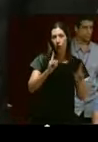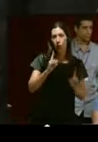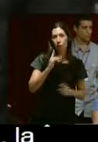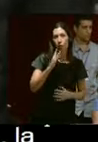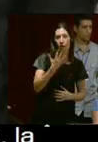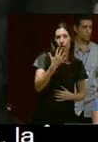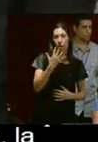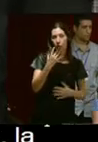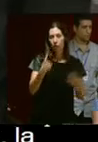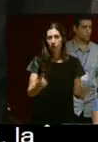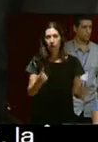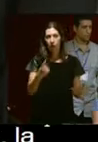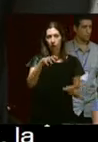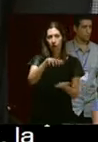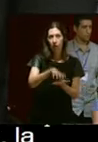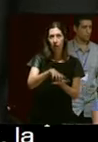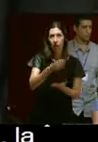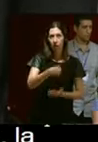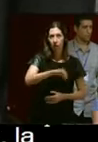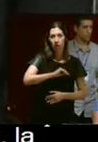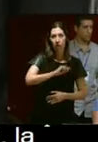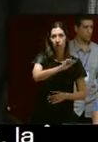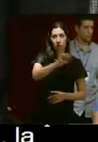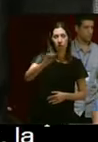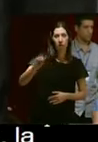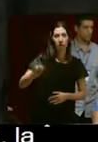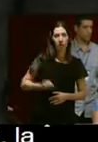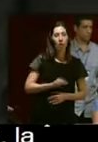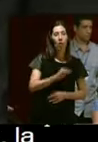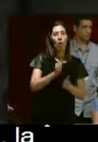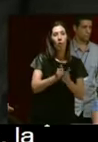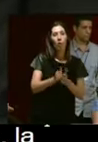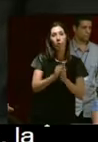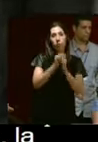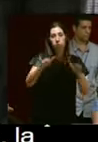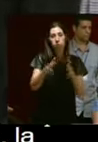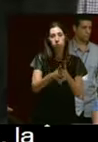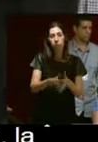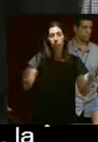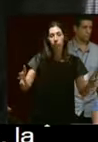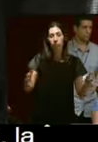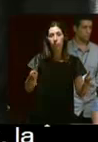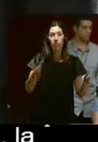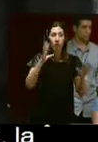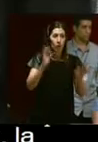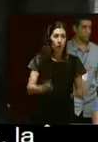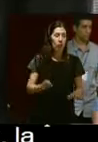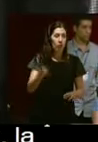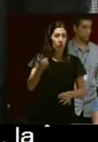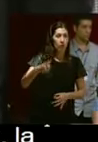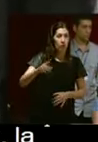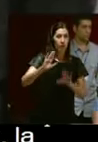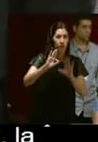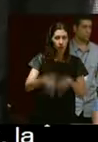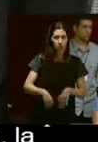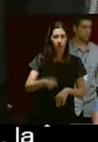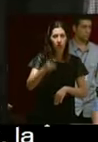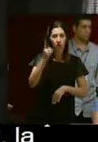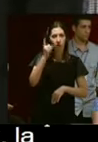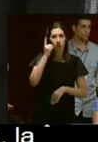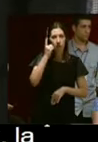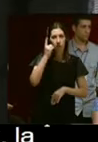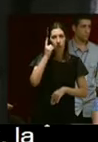to the constraints posed by having only 5 or 6 movie theaters across Spain that have audio description, or I